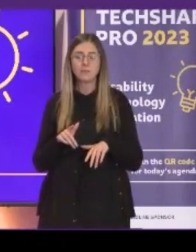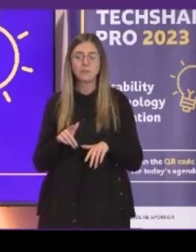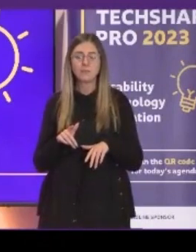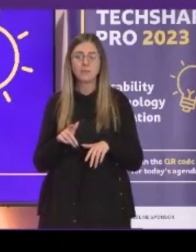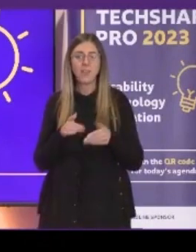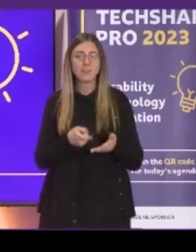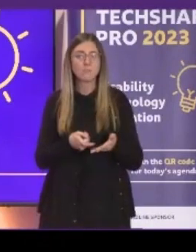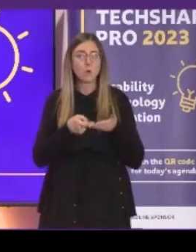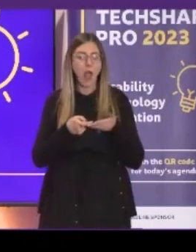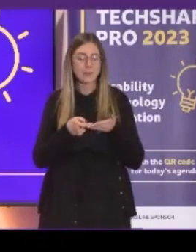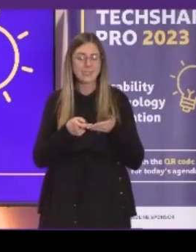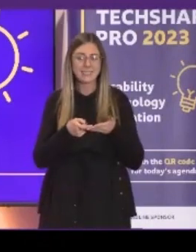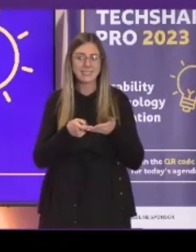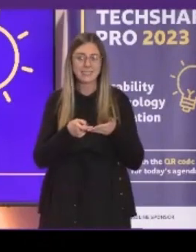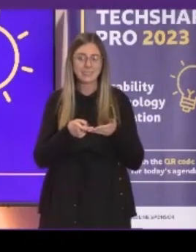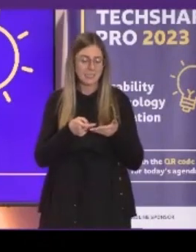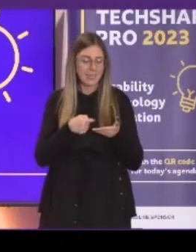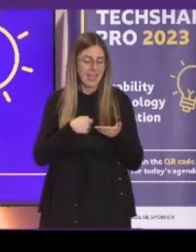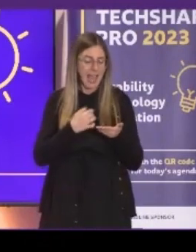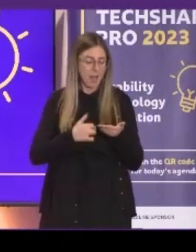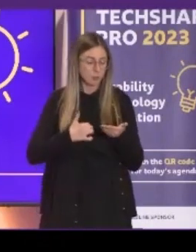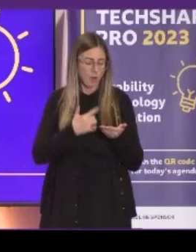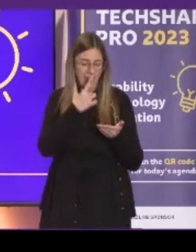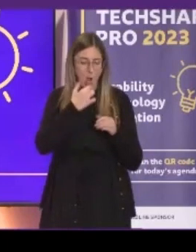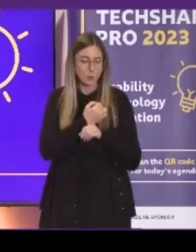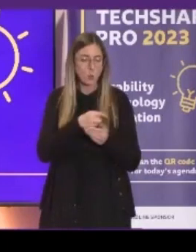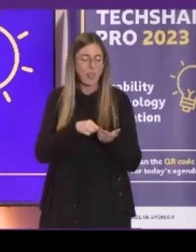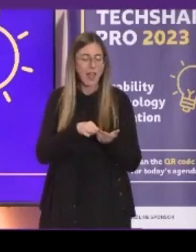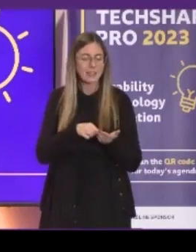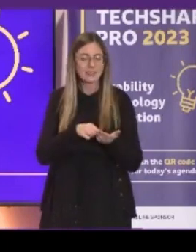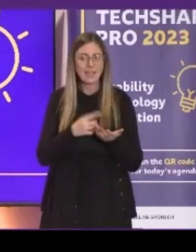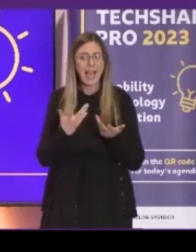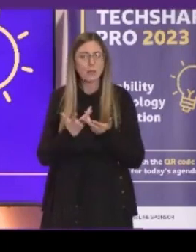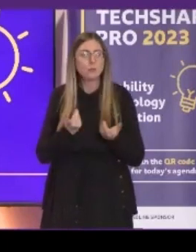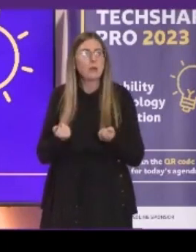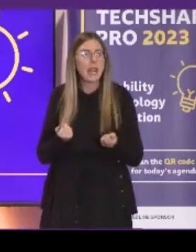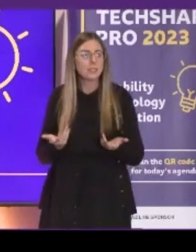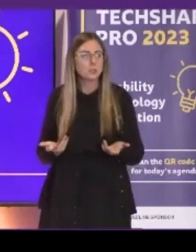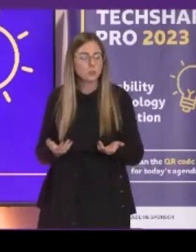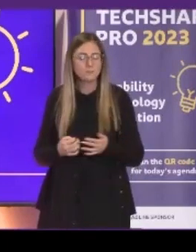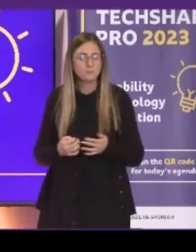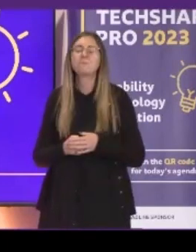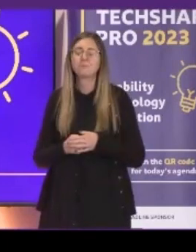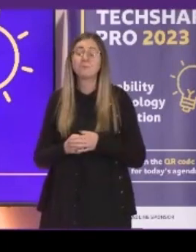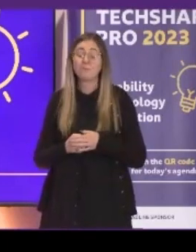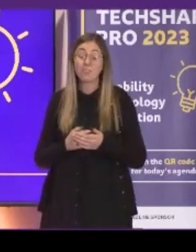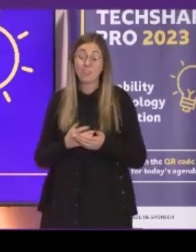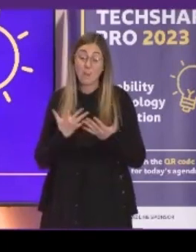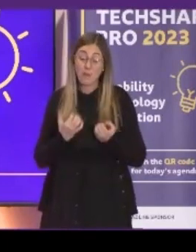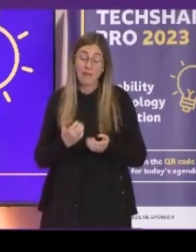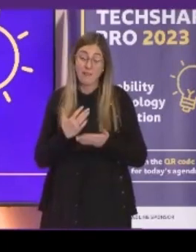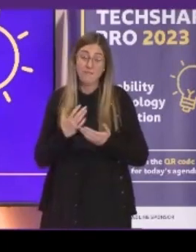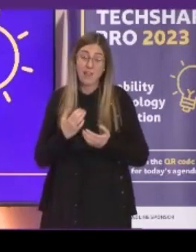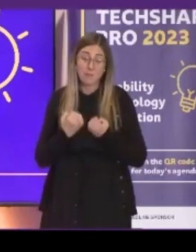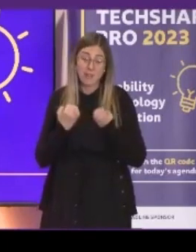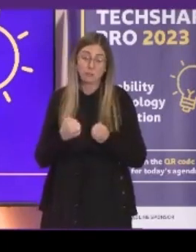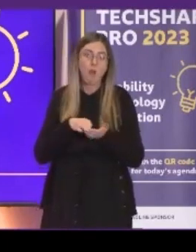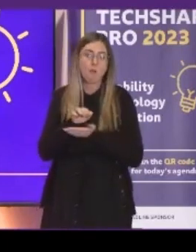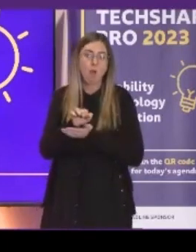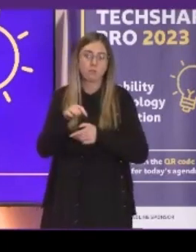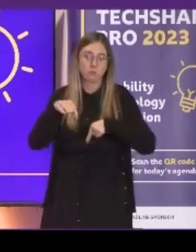the requirements? So, I think we're fortunate in our organisation. We've got a very strong culture